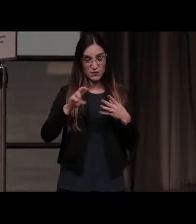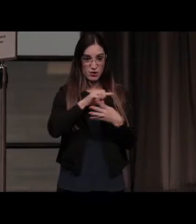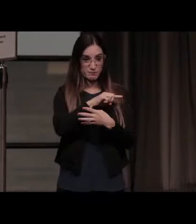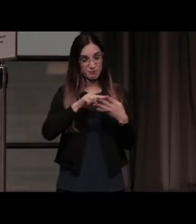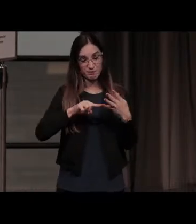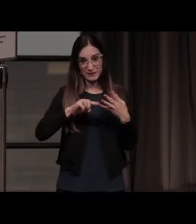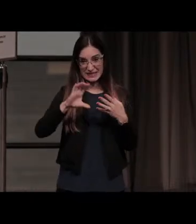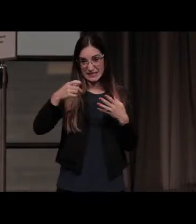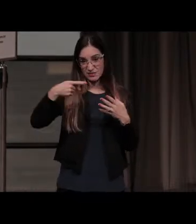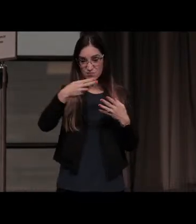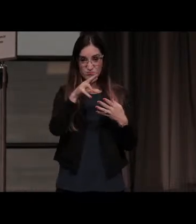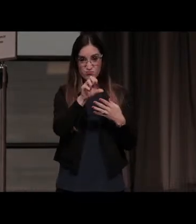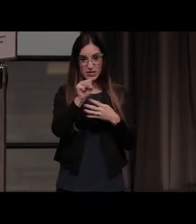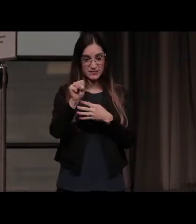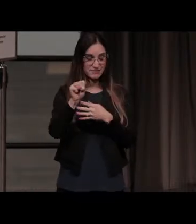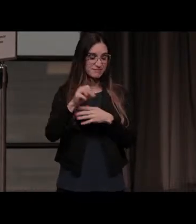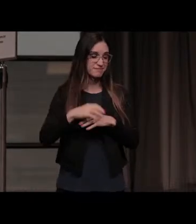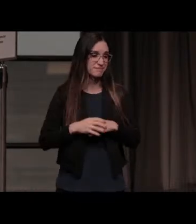Cypress.